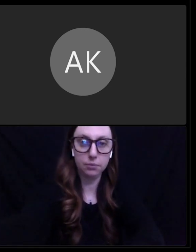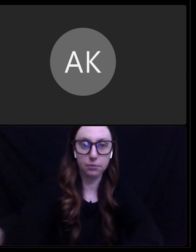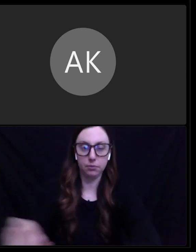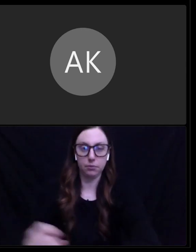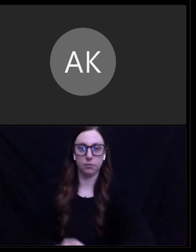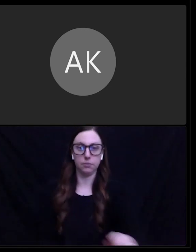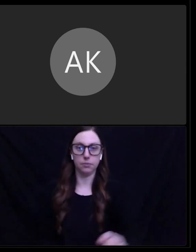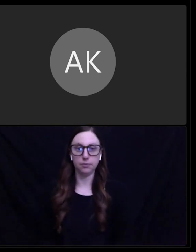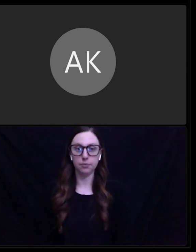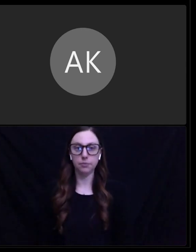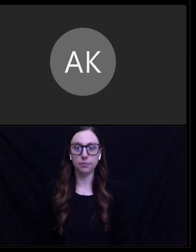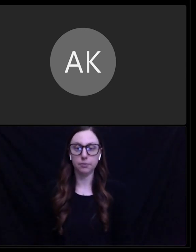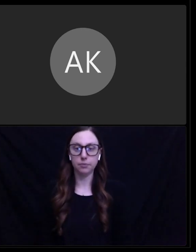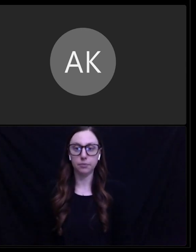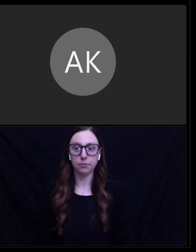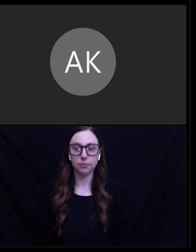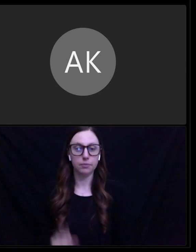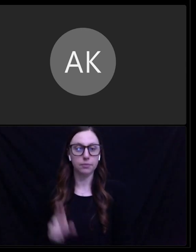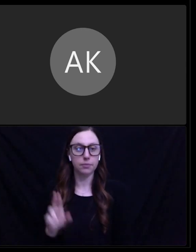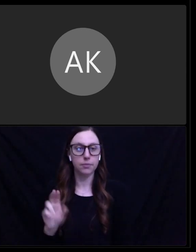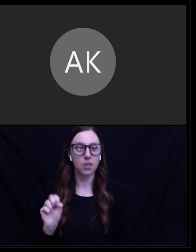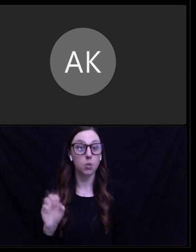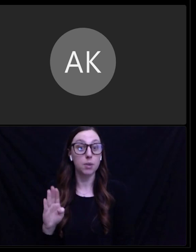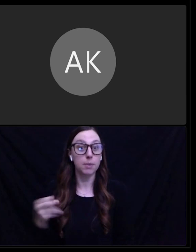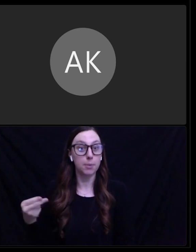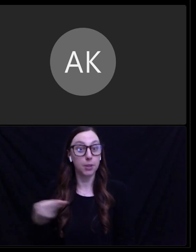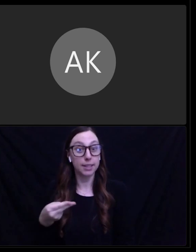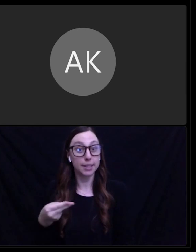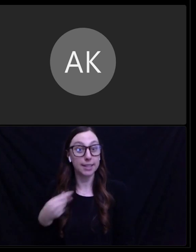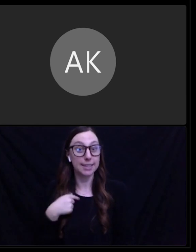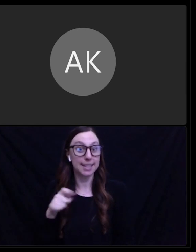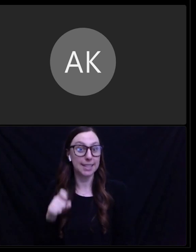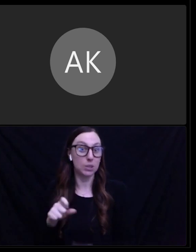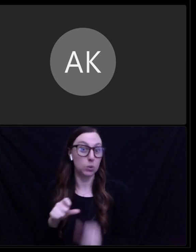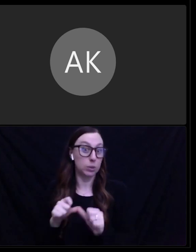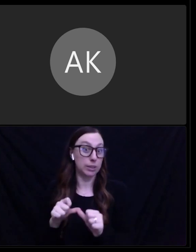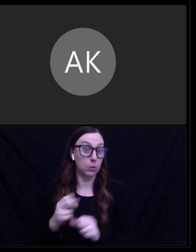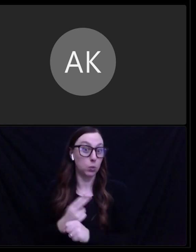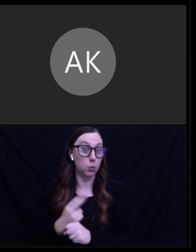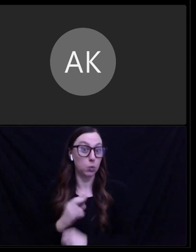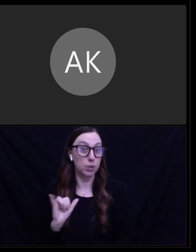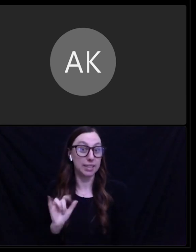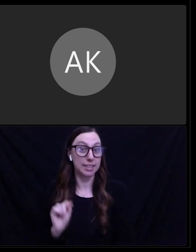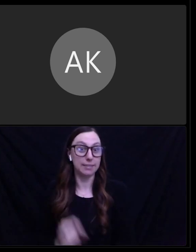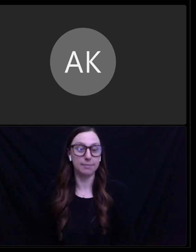Just gonna put that USB back in because I need to continue using it.